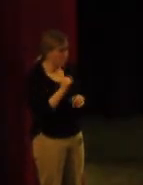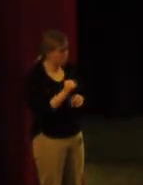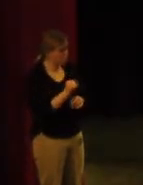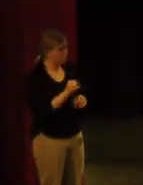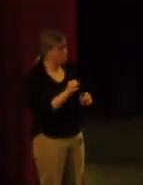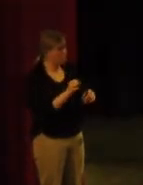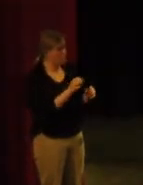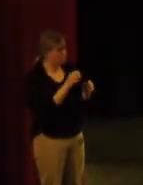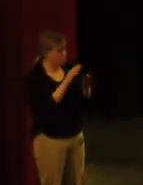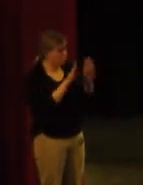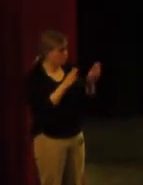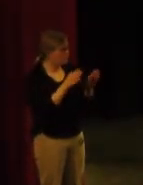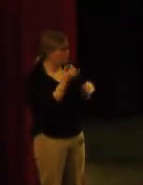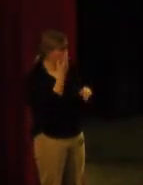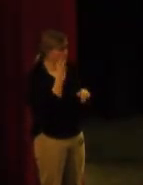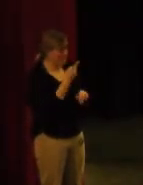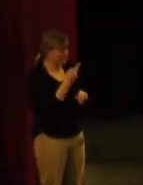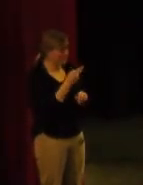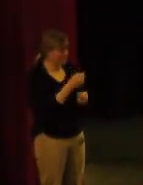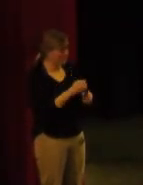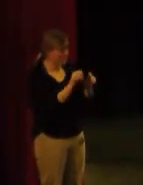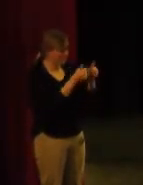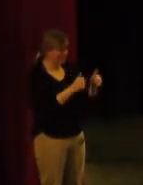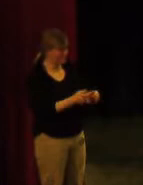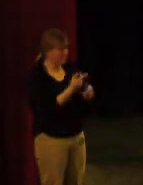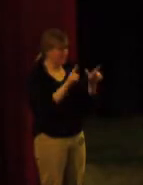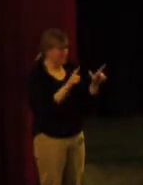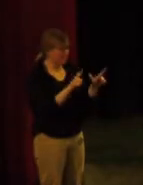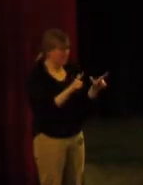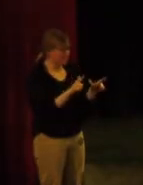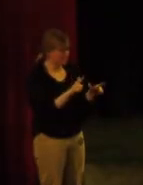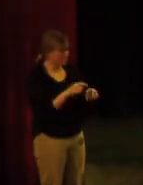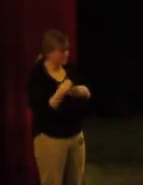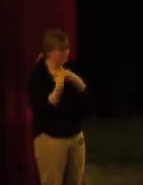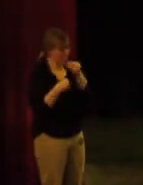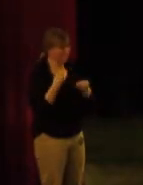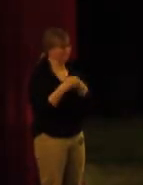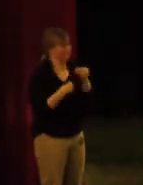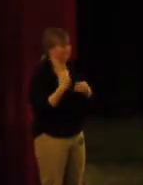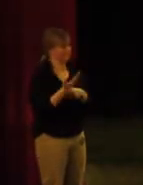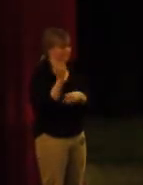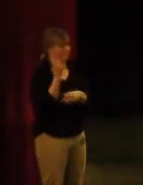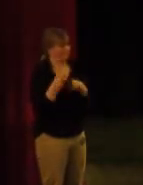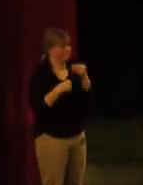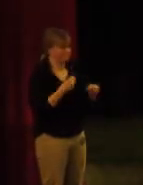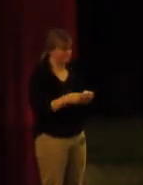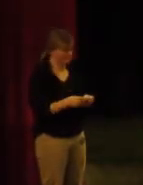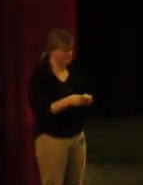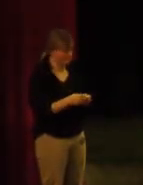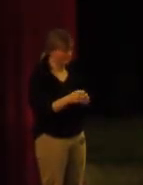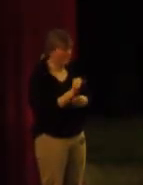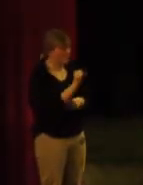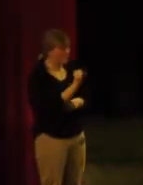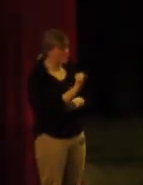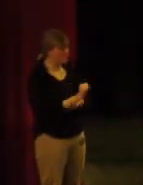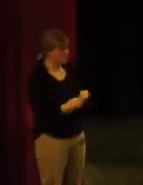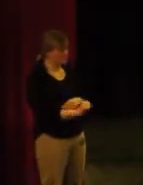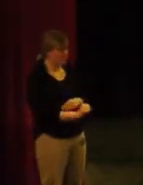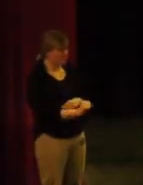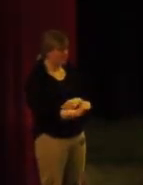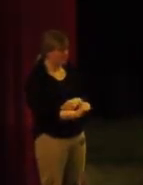is Lady Liberty in New York Harbor, a symbol of immigrants for many, many years. In the southern border, I think we